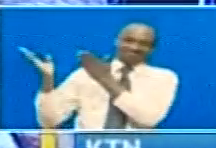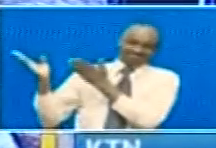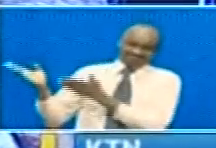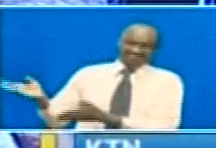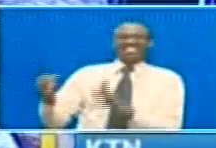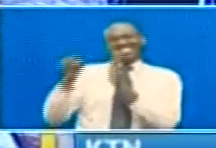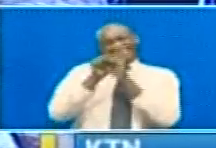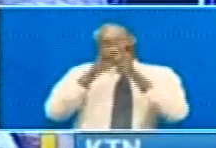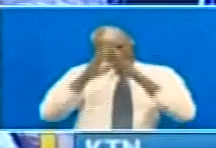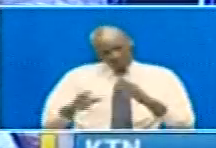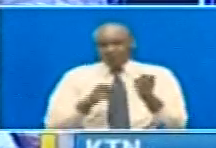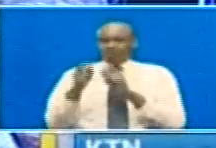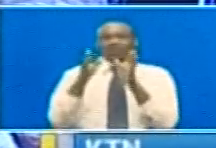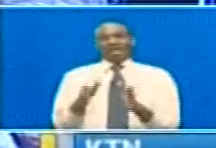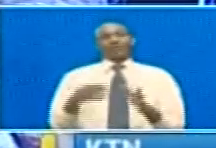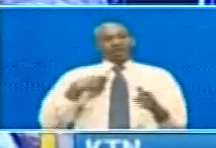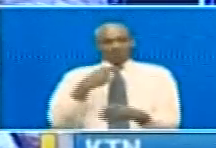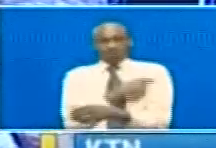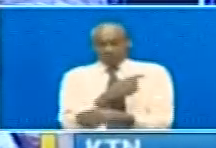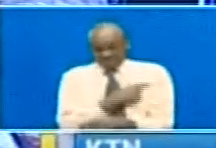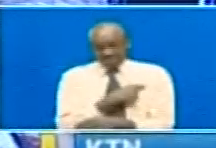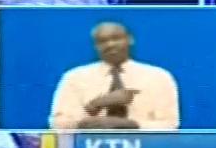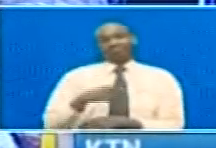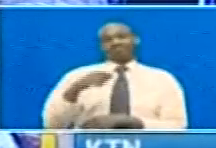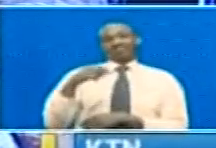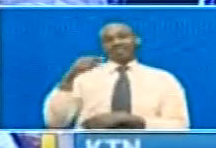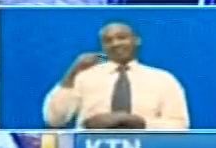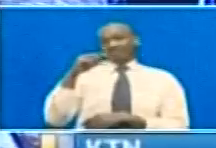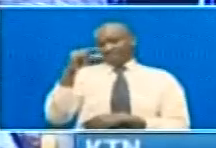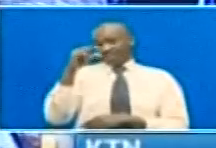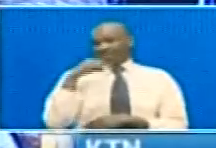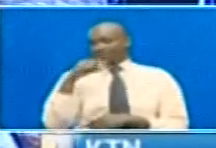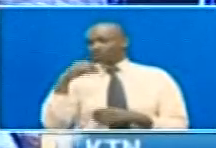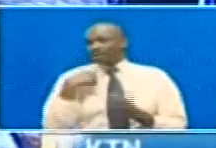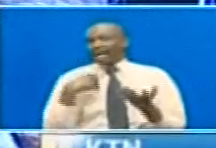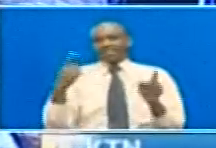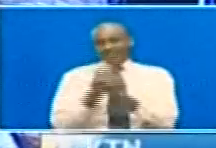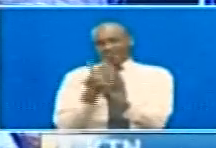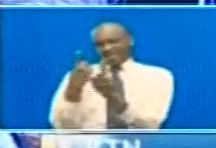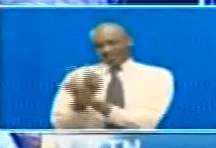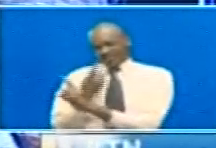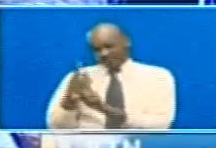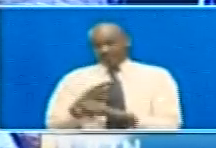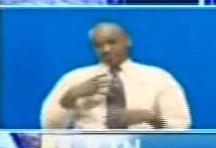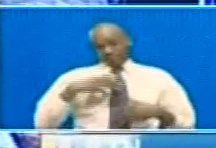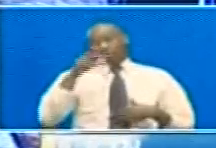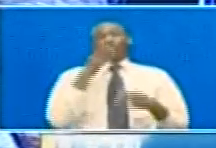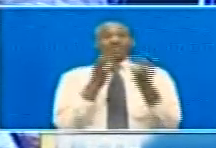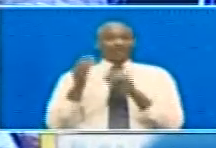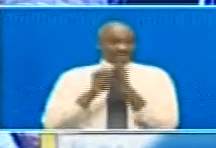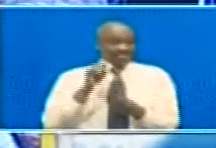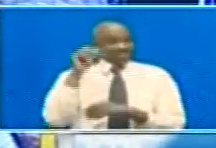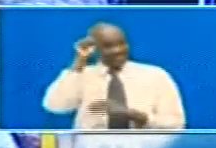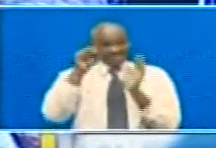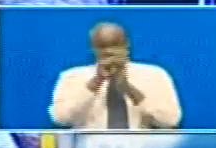as state house comptrollers. We have Dr. Nelson Githinji, Zachary Muburi Mwita, and Lawrence Lenayapa, who still